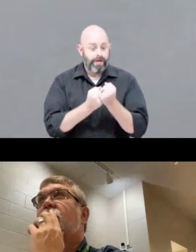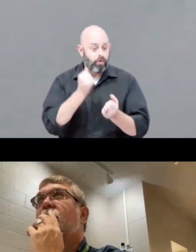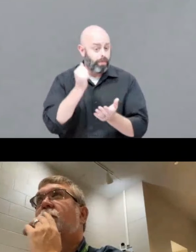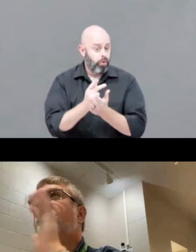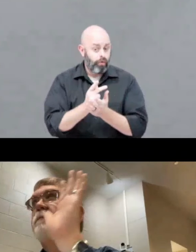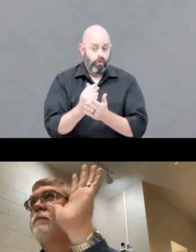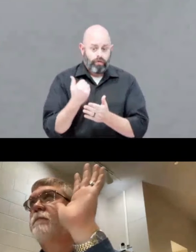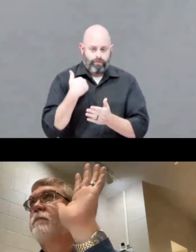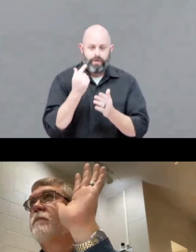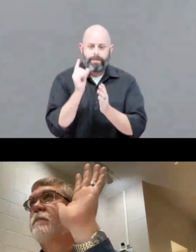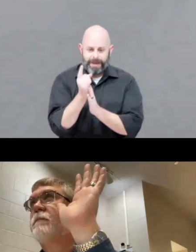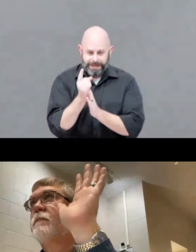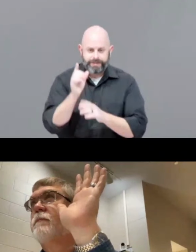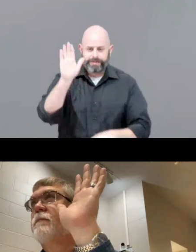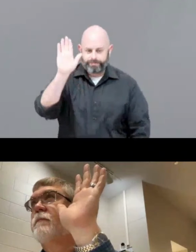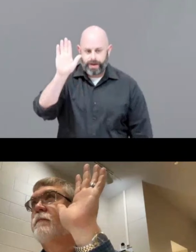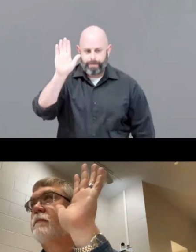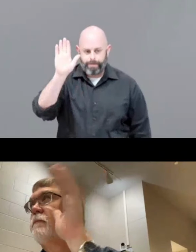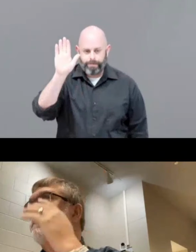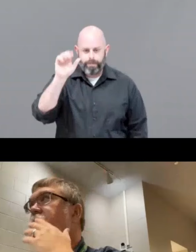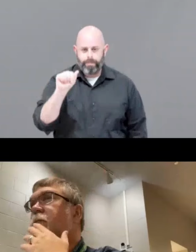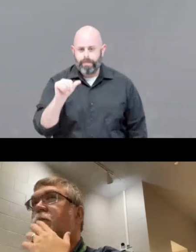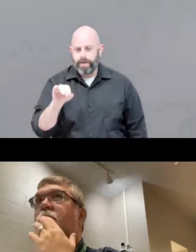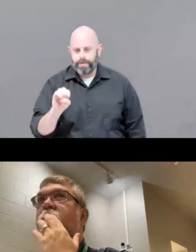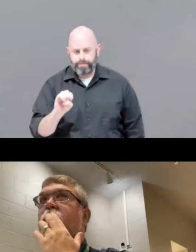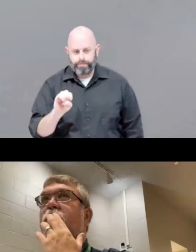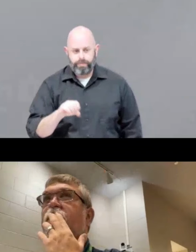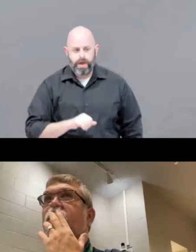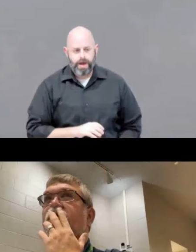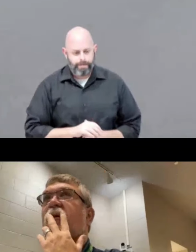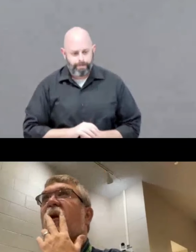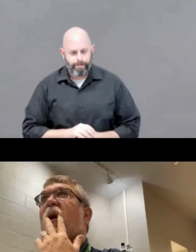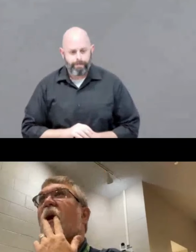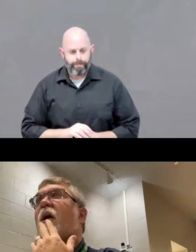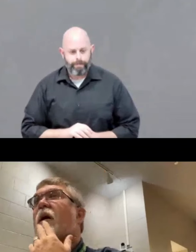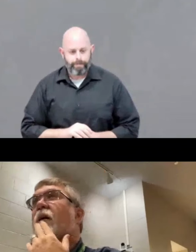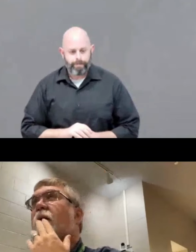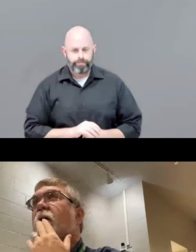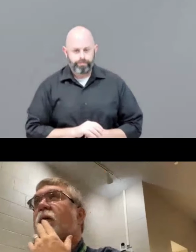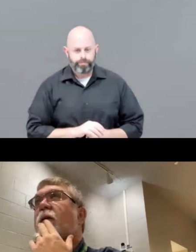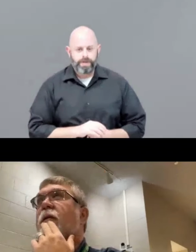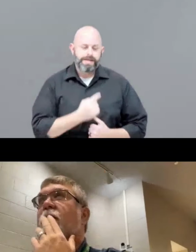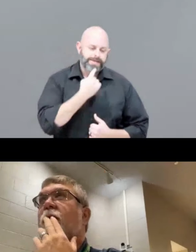approval of the minutes? Aye. Same side.